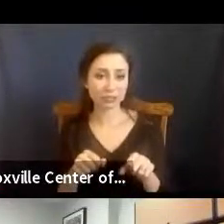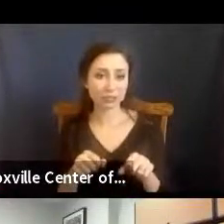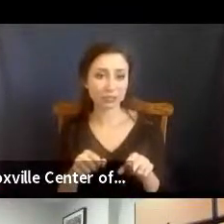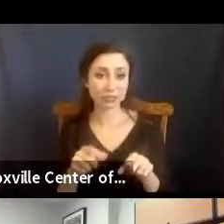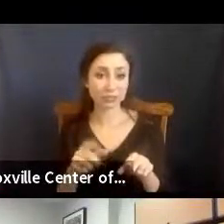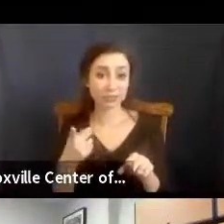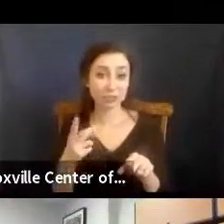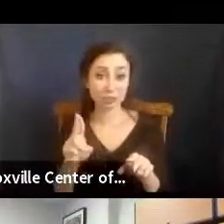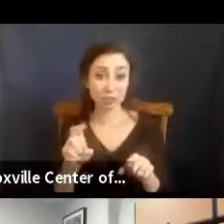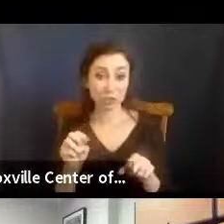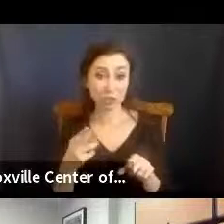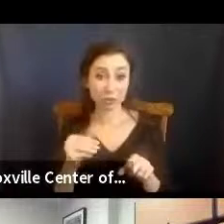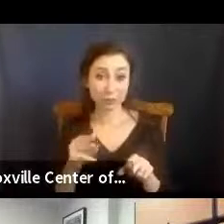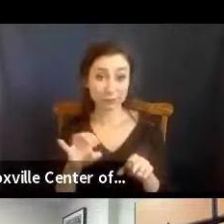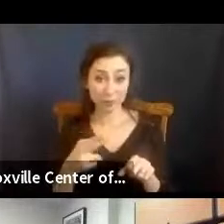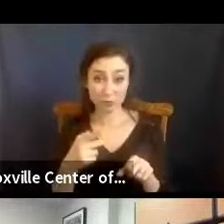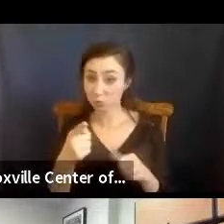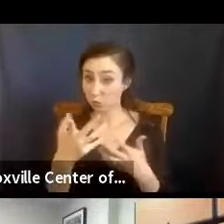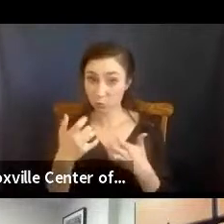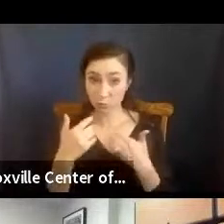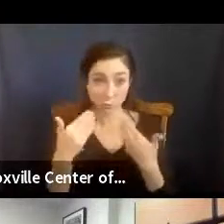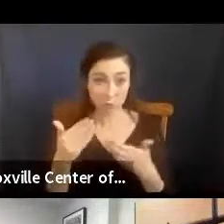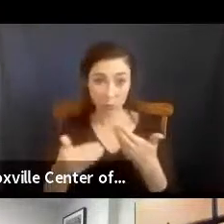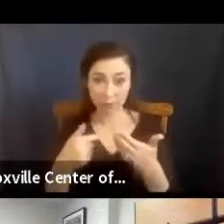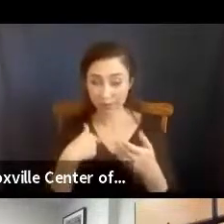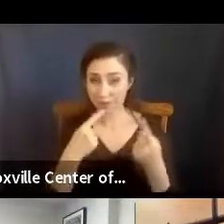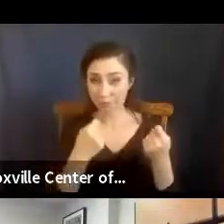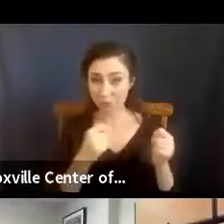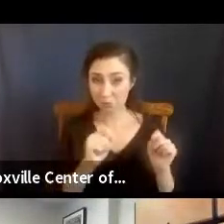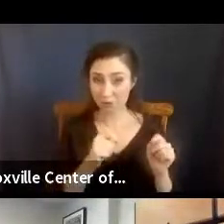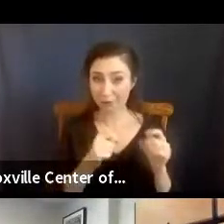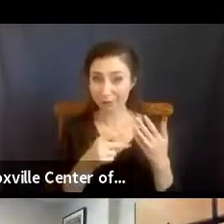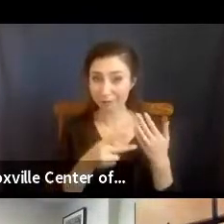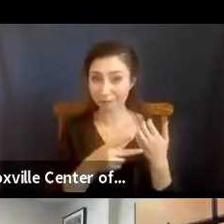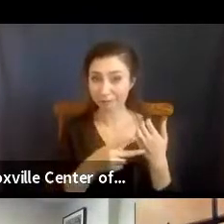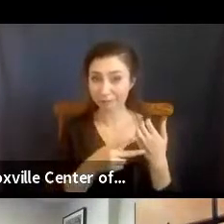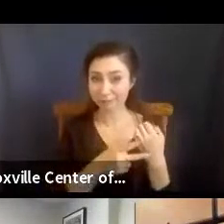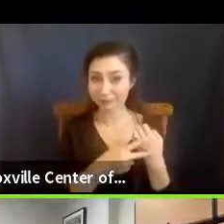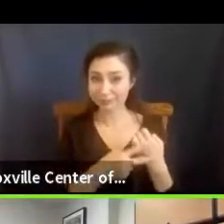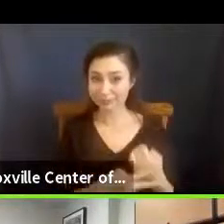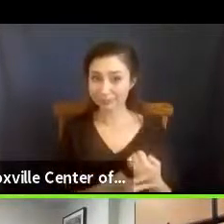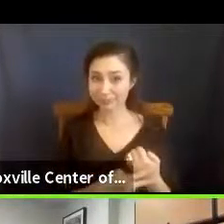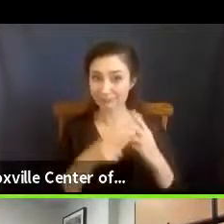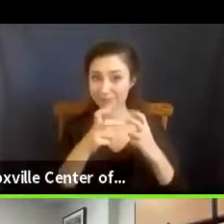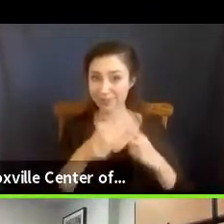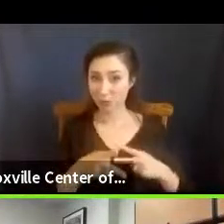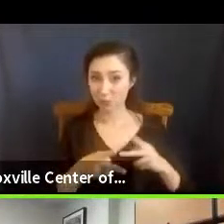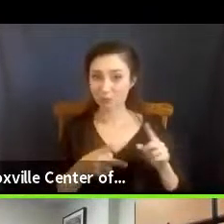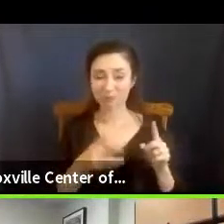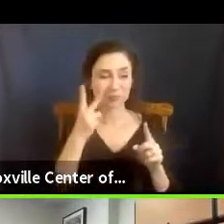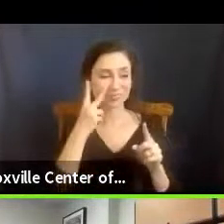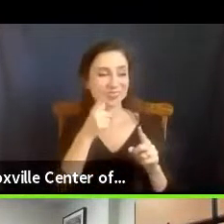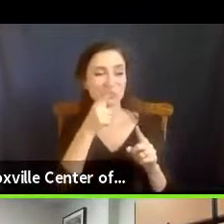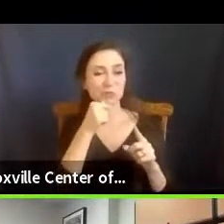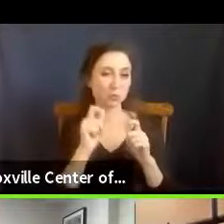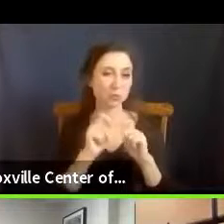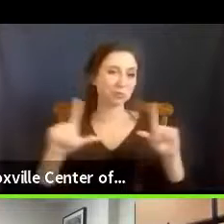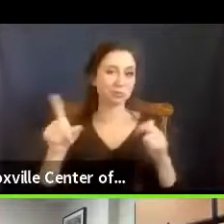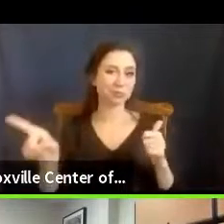Shamiyeh, that's fine. I'll try to get it saved as a PDF. So we'll see who gets there first.